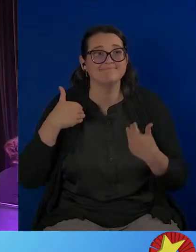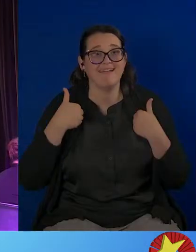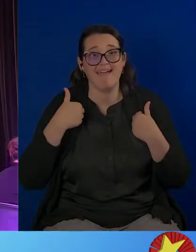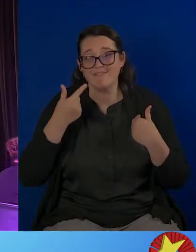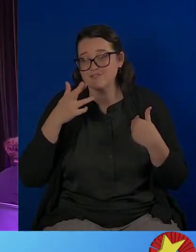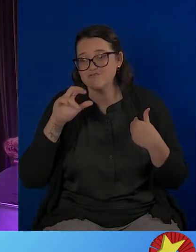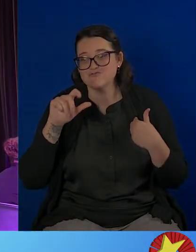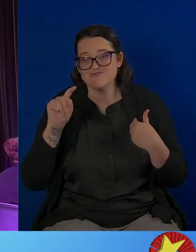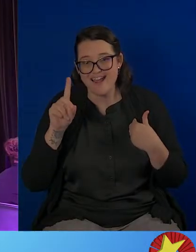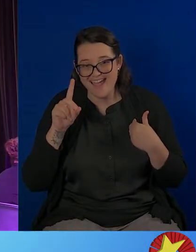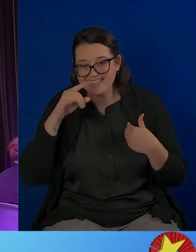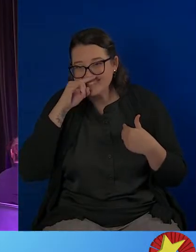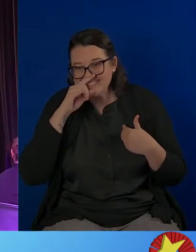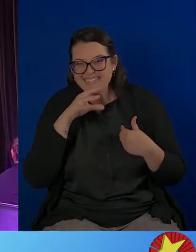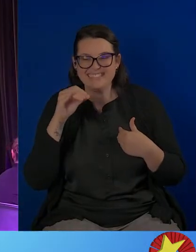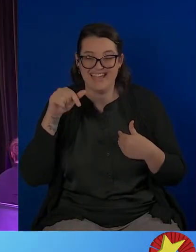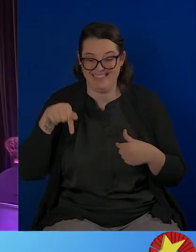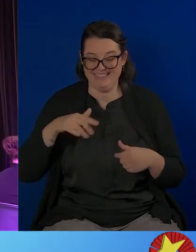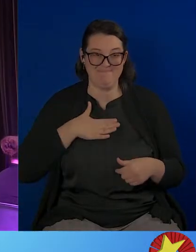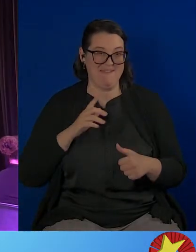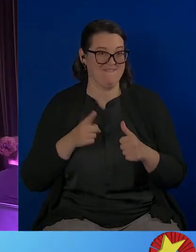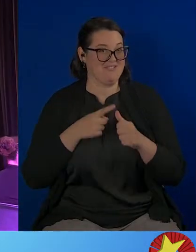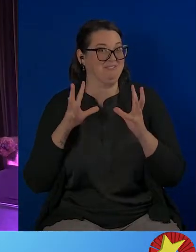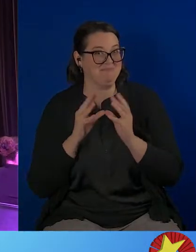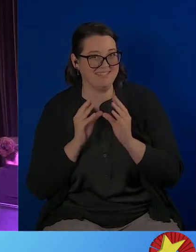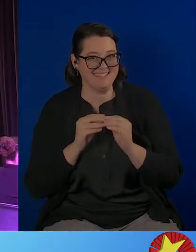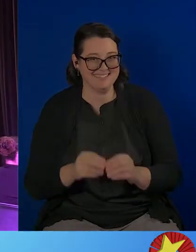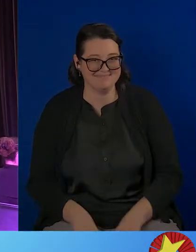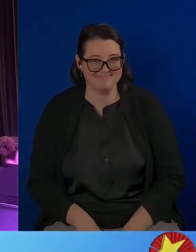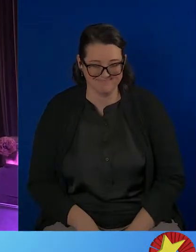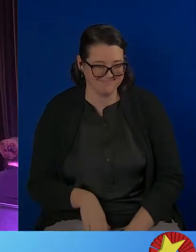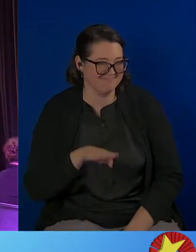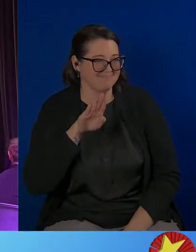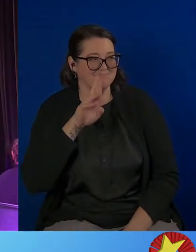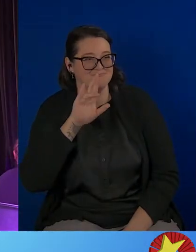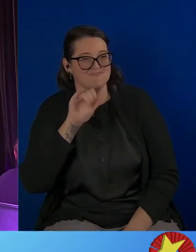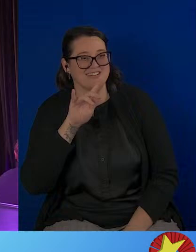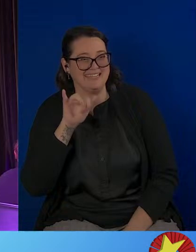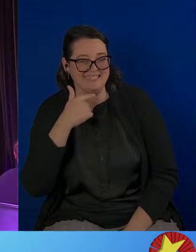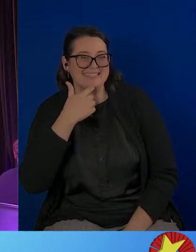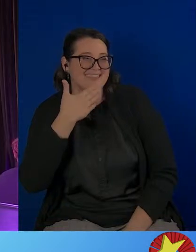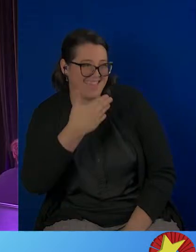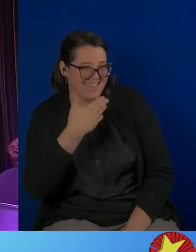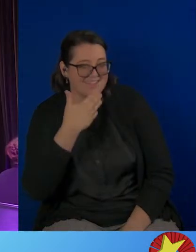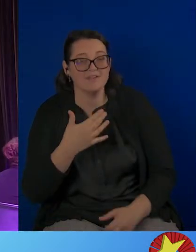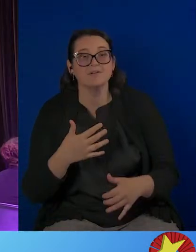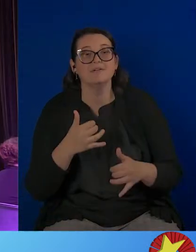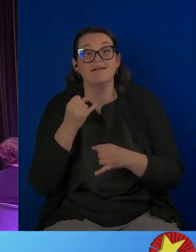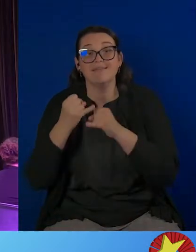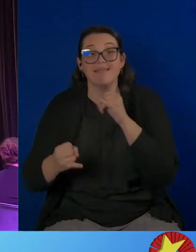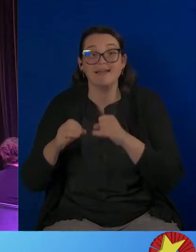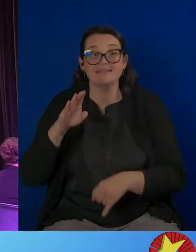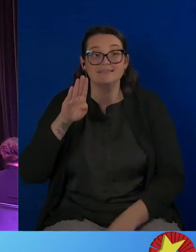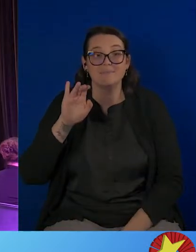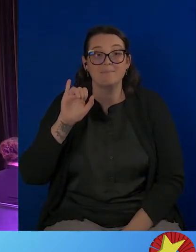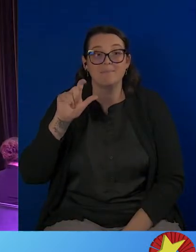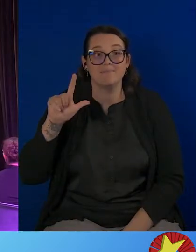and my first meeting, so. Thank you so much, Shauna. And then we have Bill Kohler.